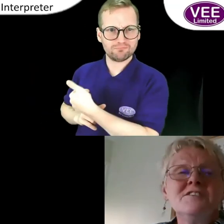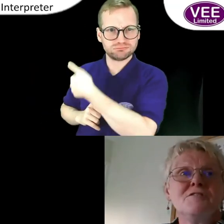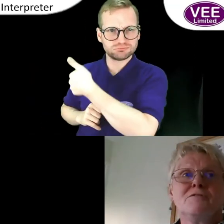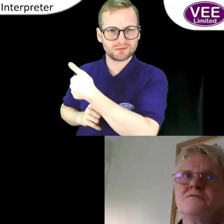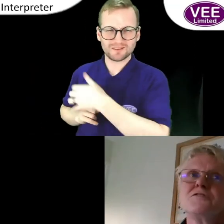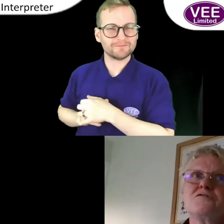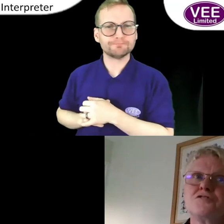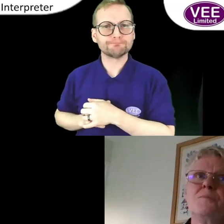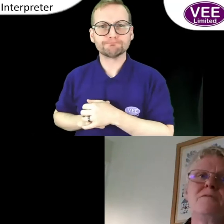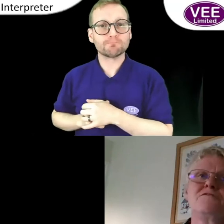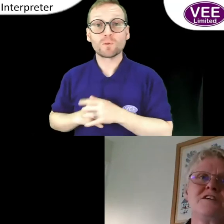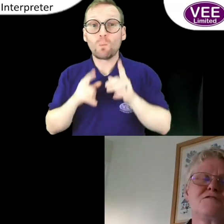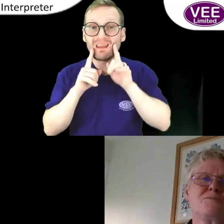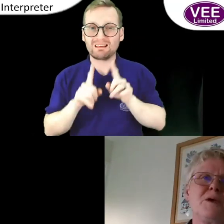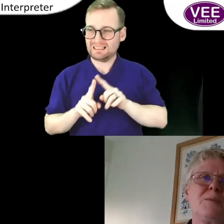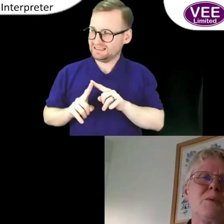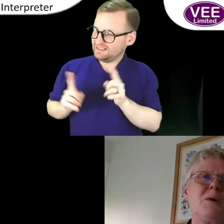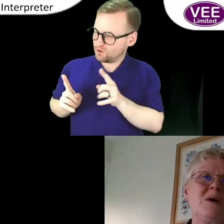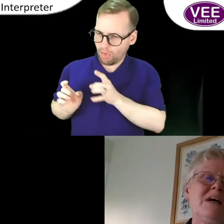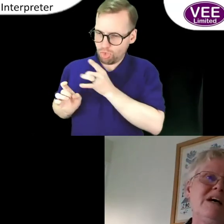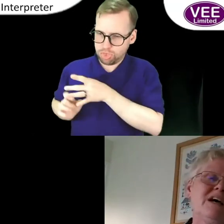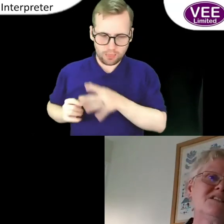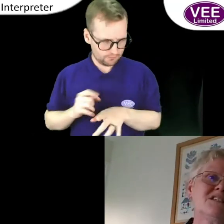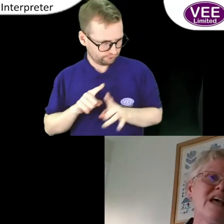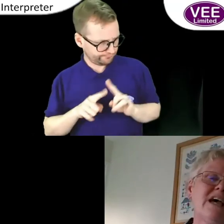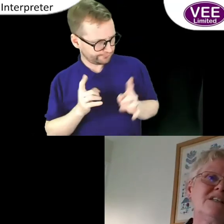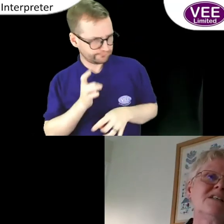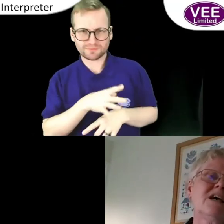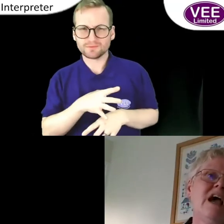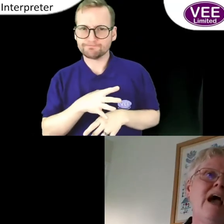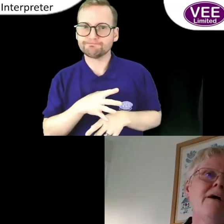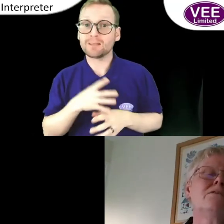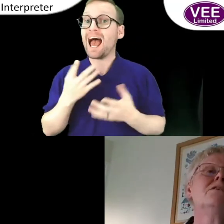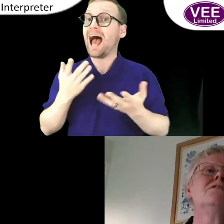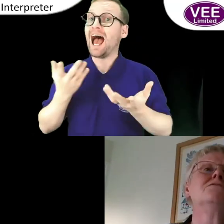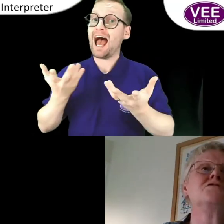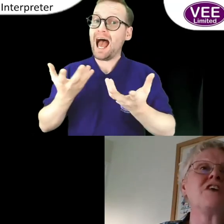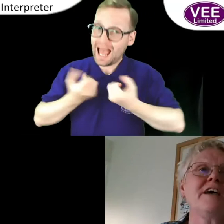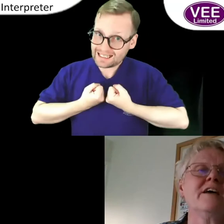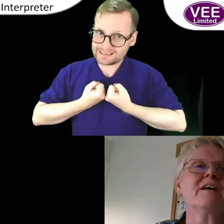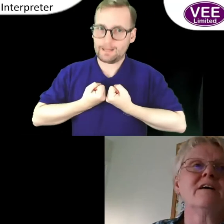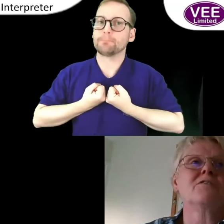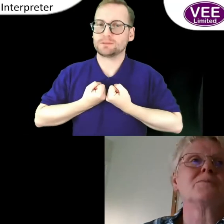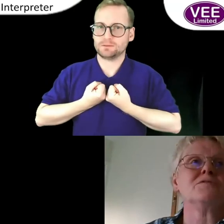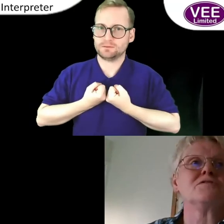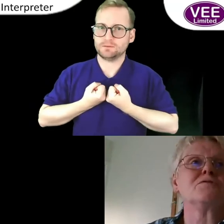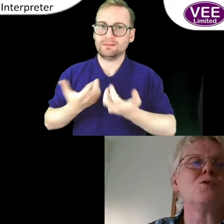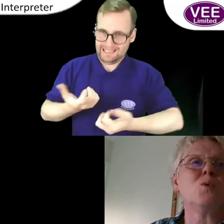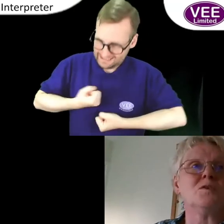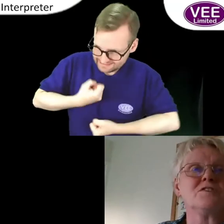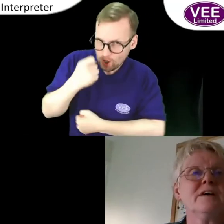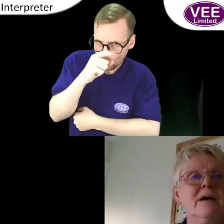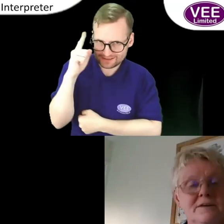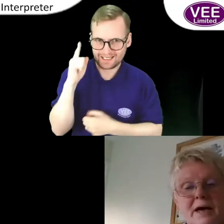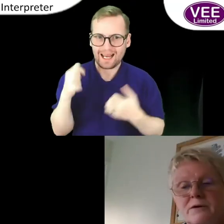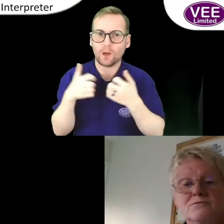avoid indifference to both sets of people and understand how to take arguments